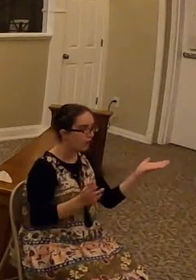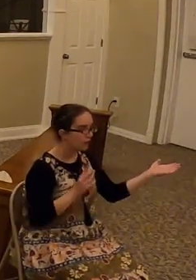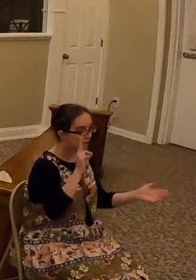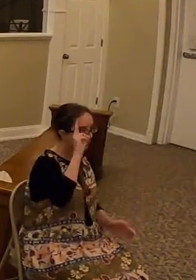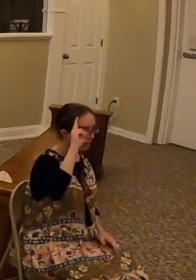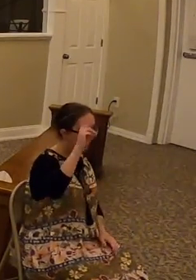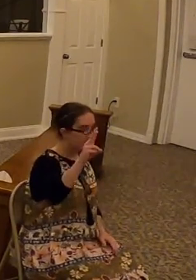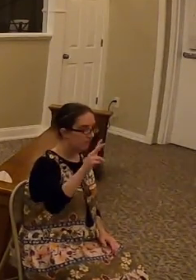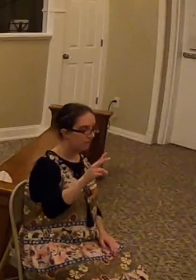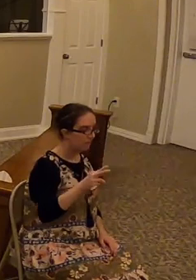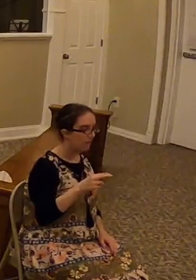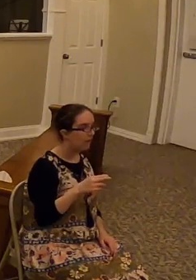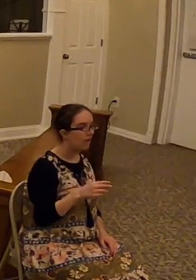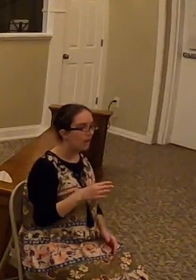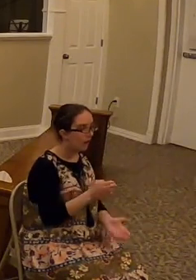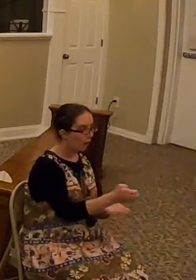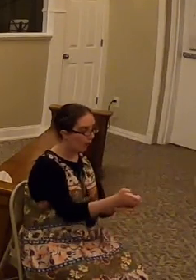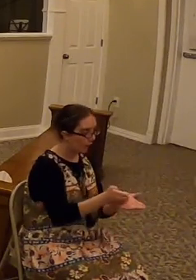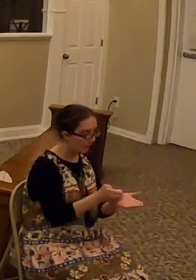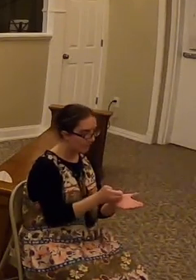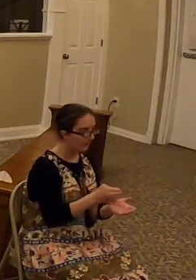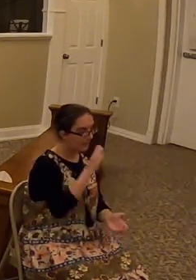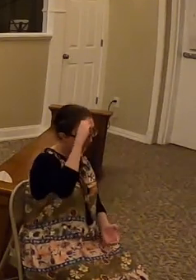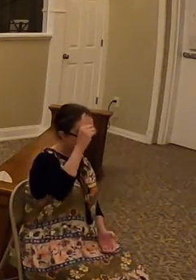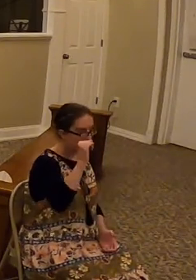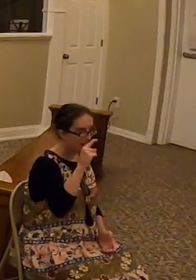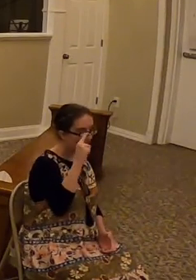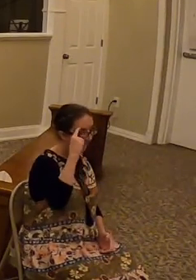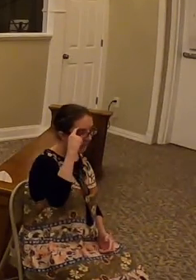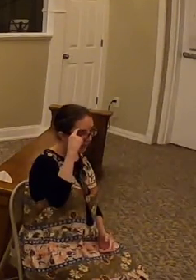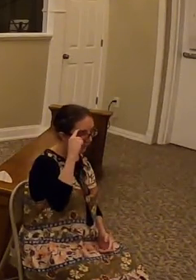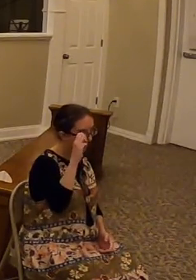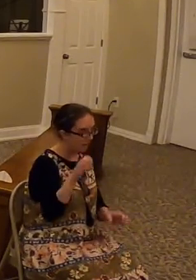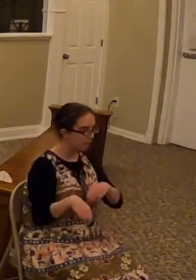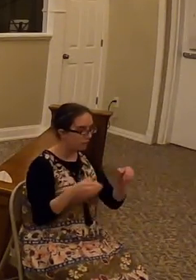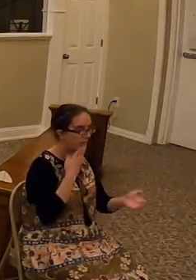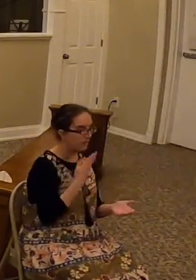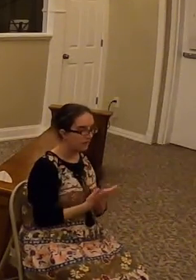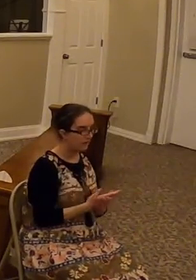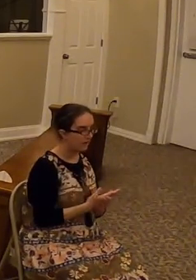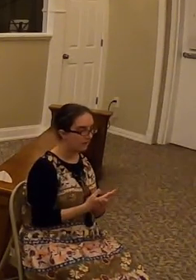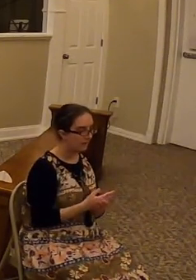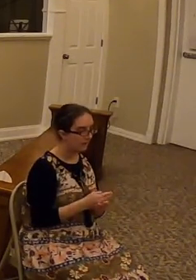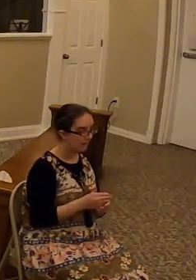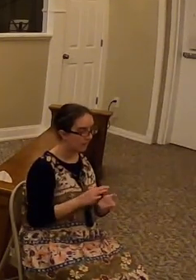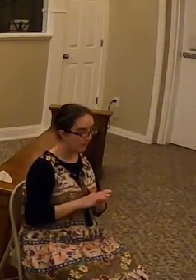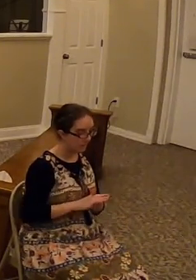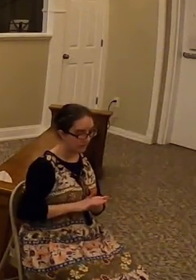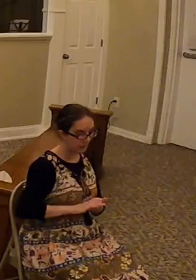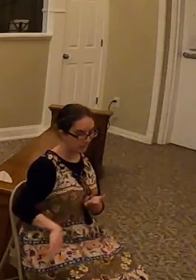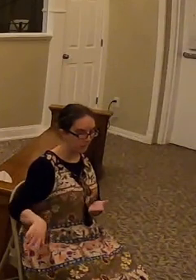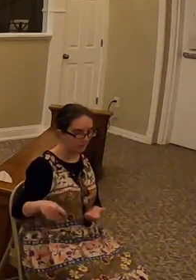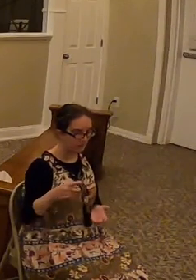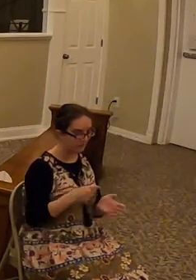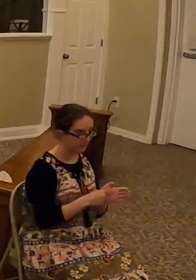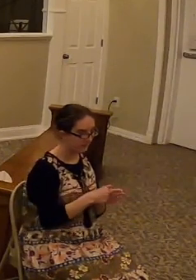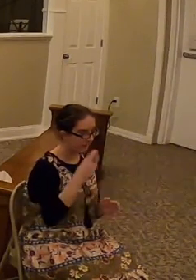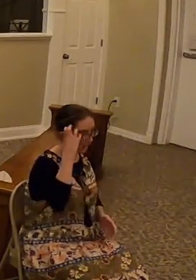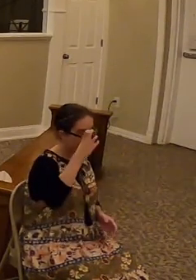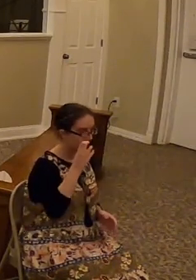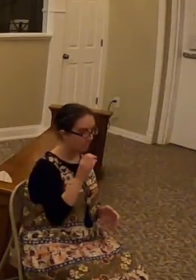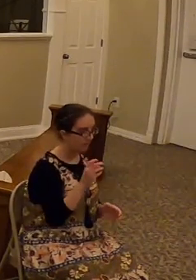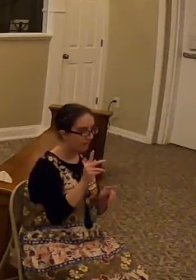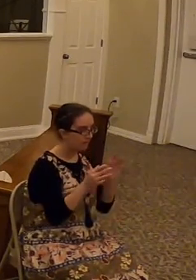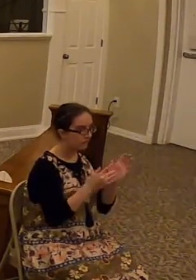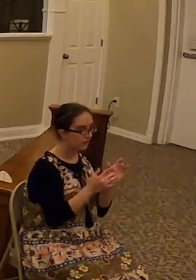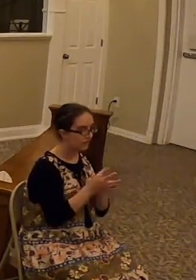service. And seriously, he really did. He thought he was doing God a service by getting rid of all these Yahoos who believed that Jesus